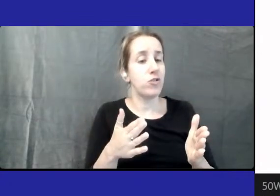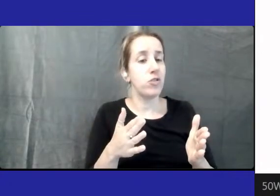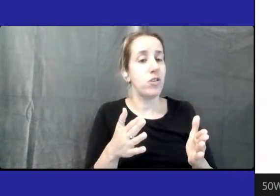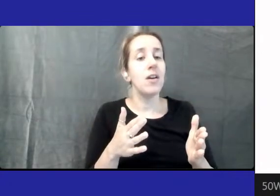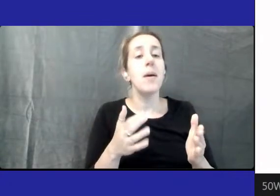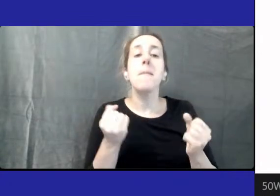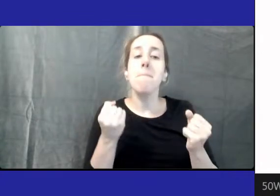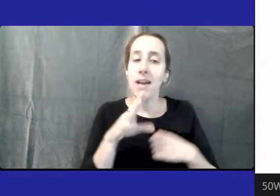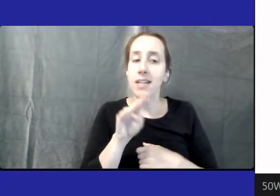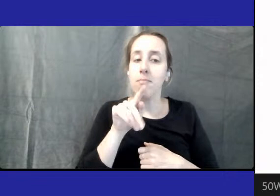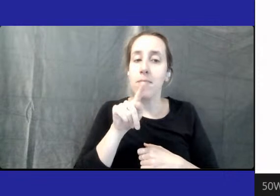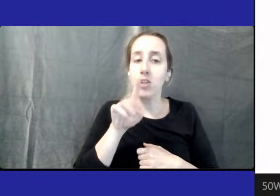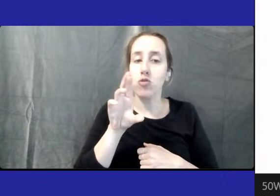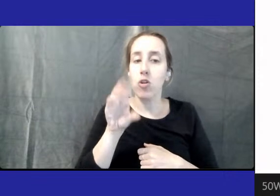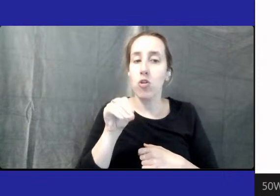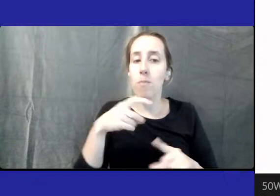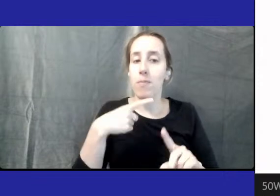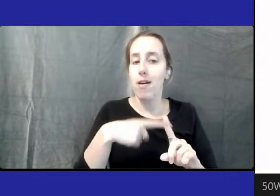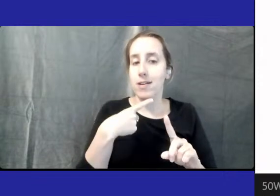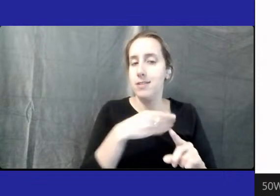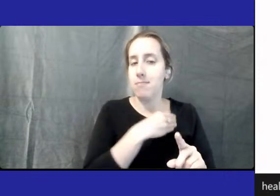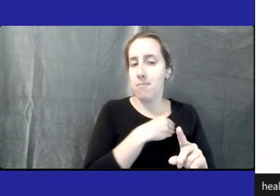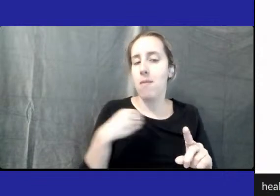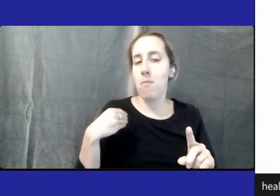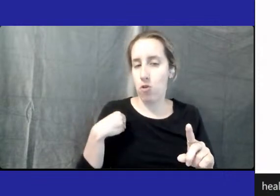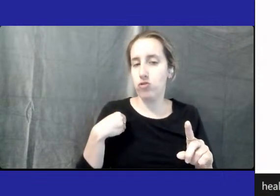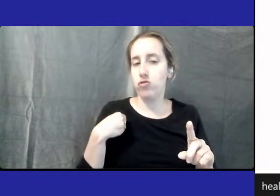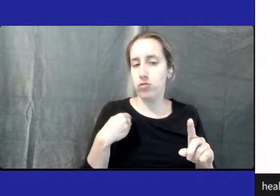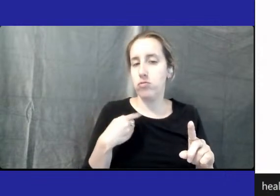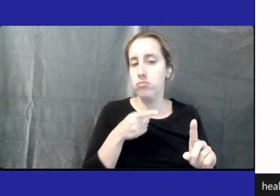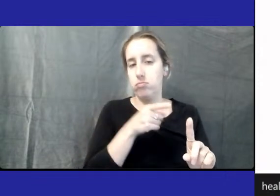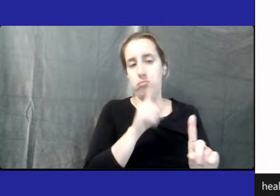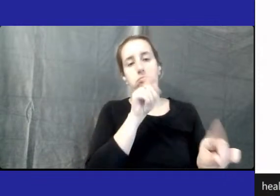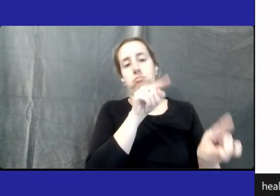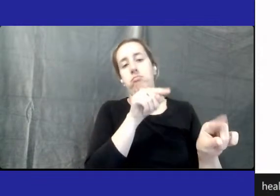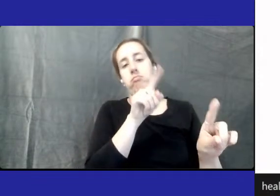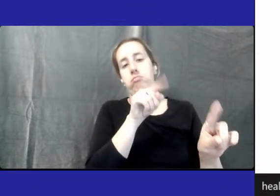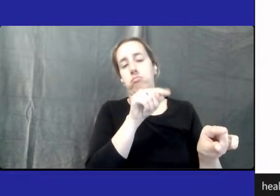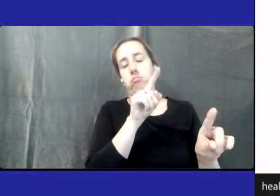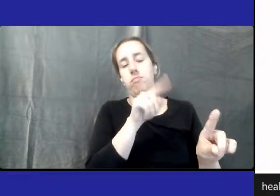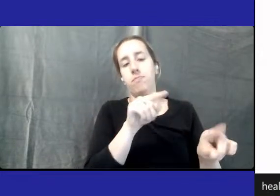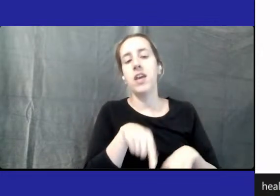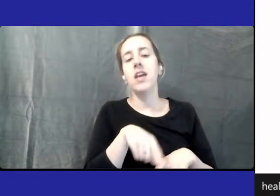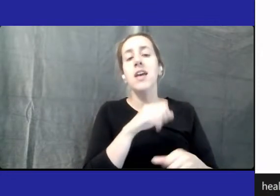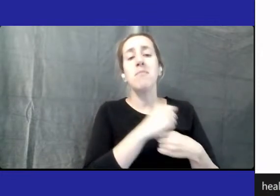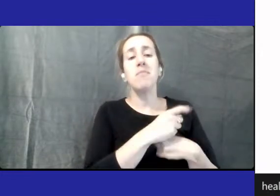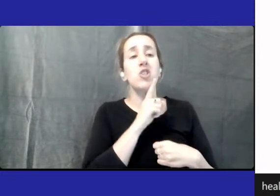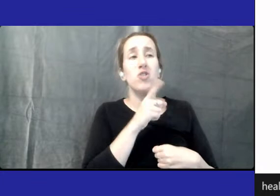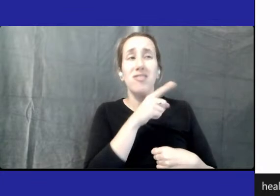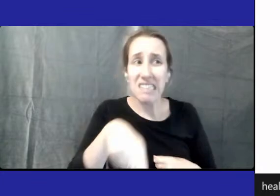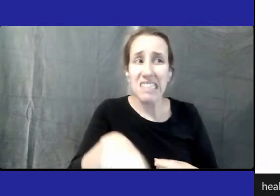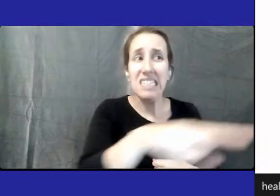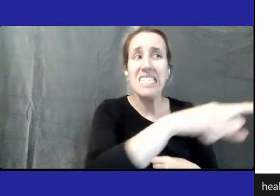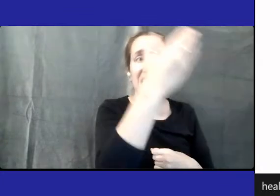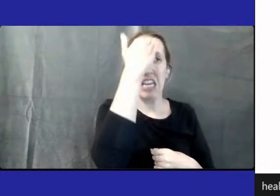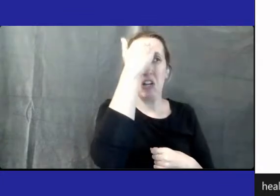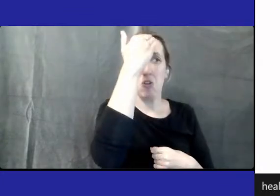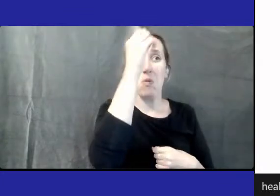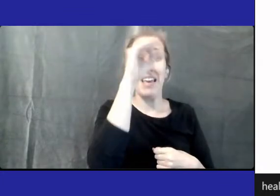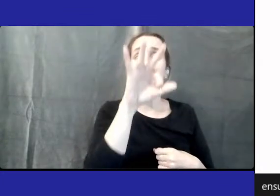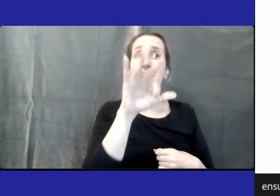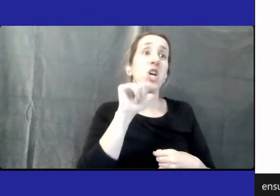membership, to ensure that these providers are also fully aware of the ramifications of the failure to redetermine